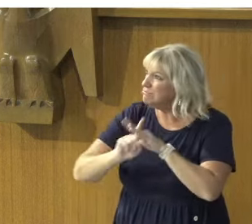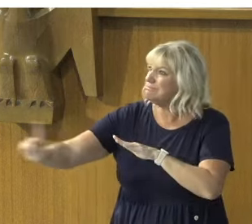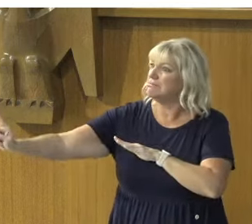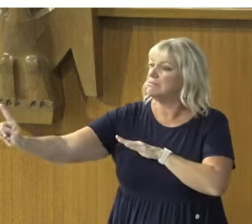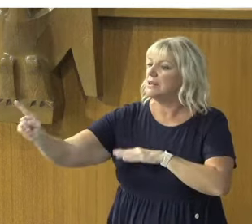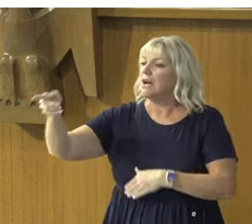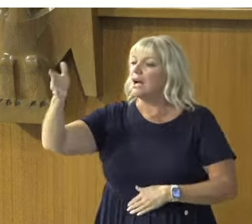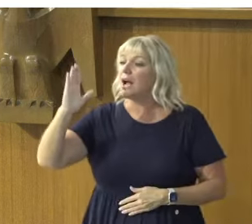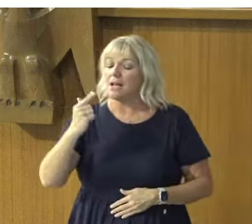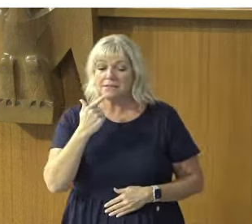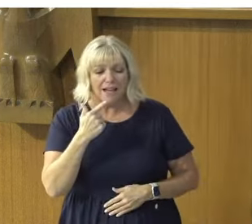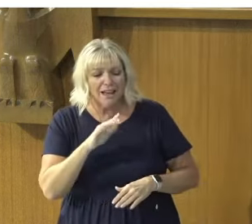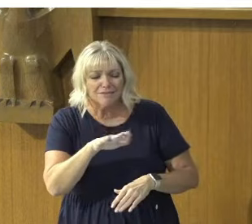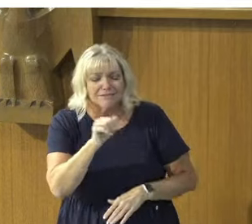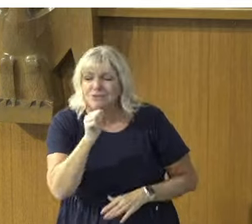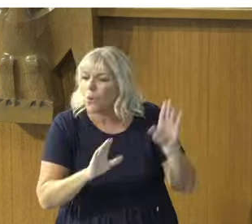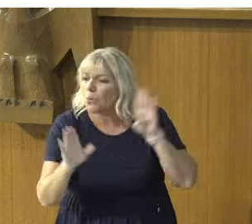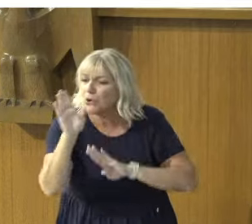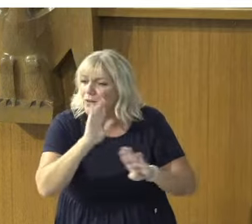I will be with you.